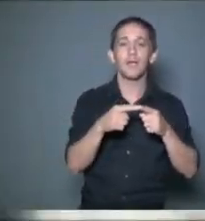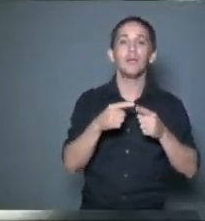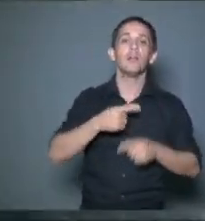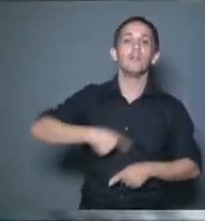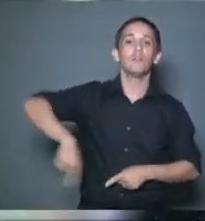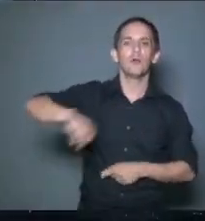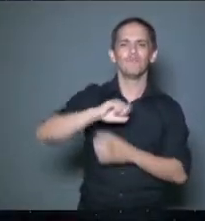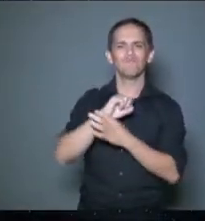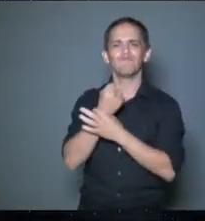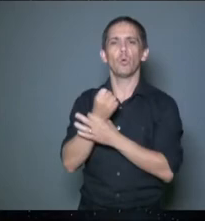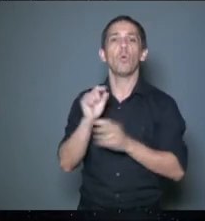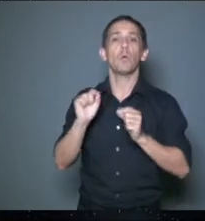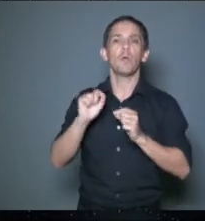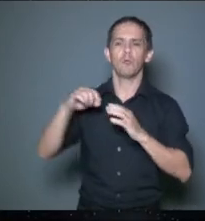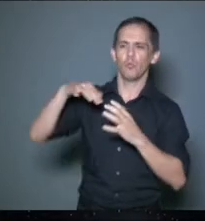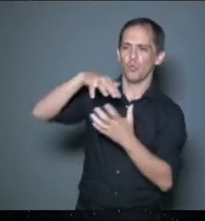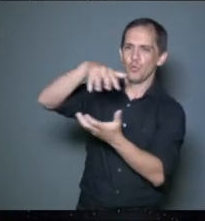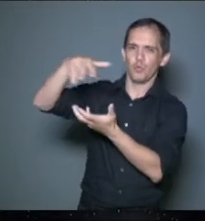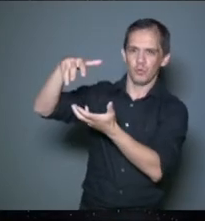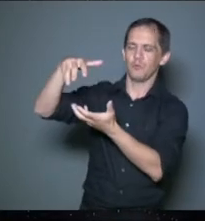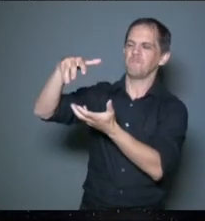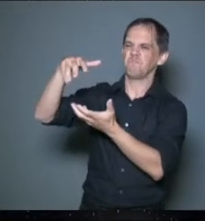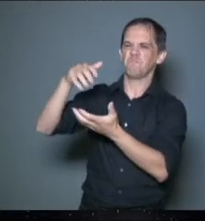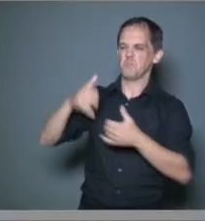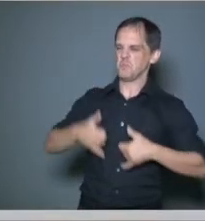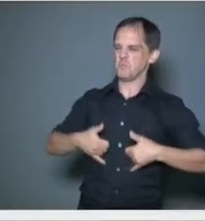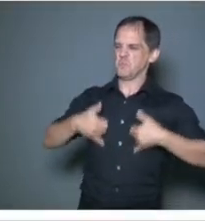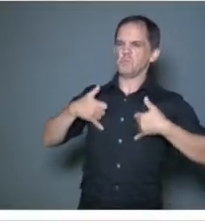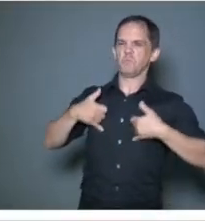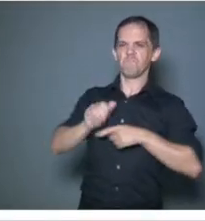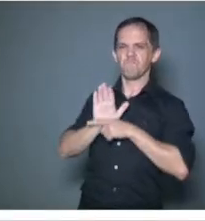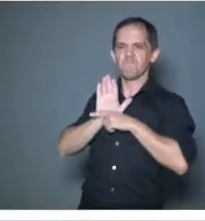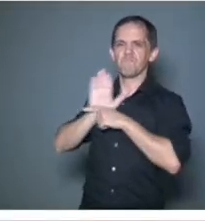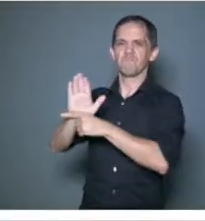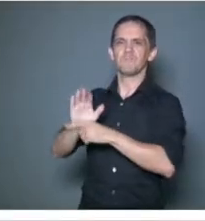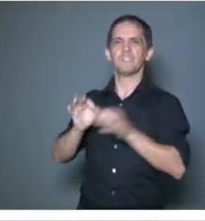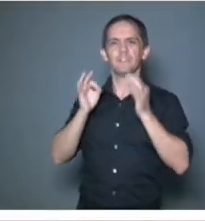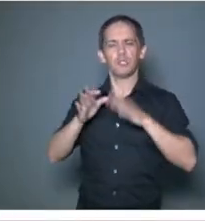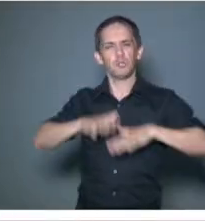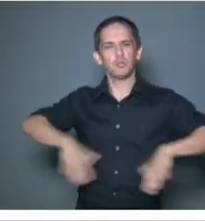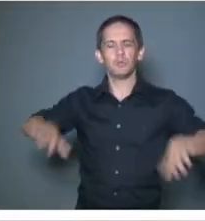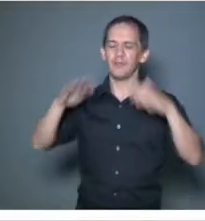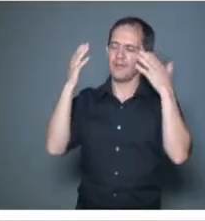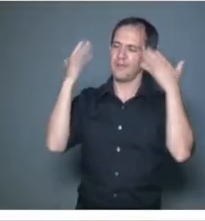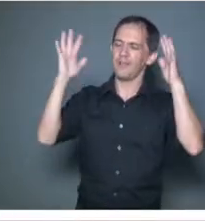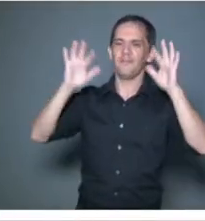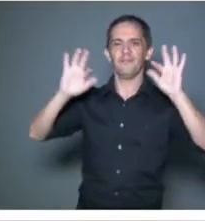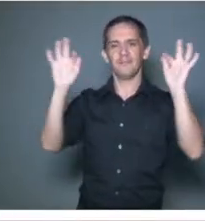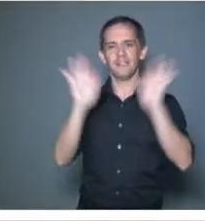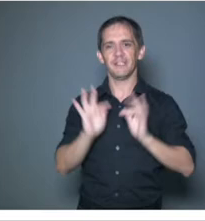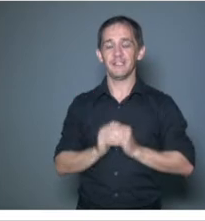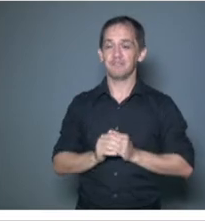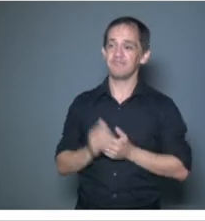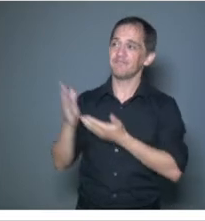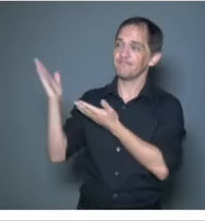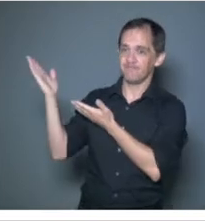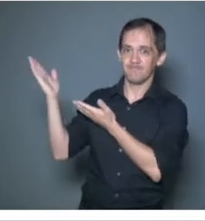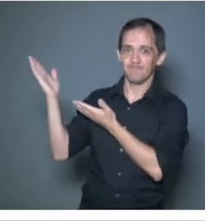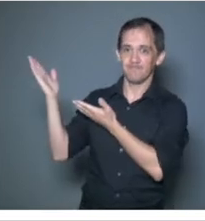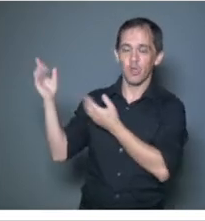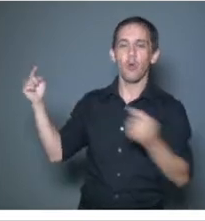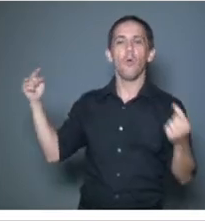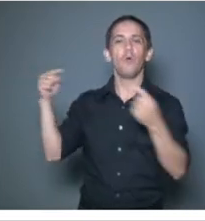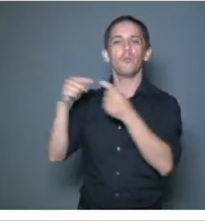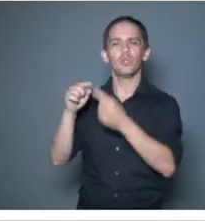meanings to make sure that our impact in the world will be something we can be proud of and that we can celebrate.